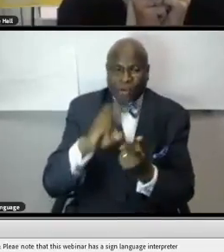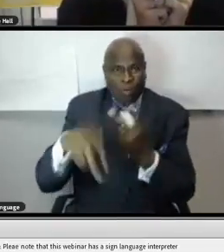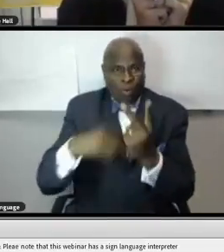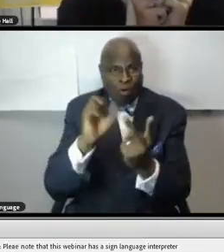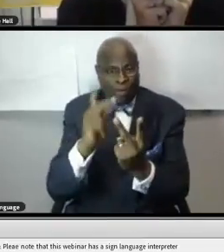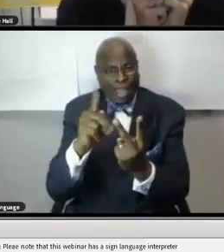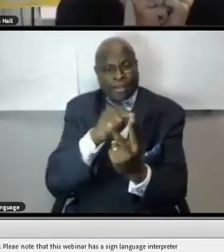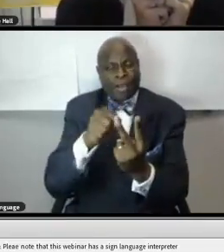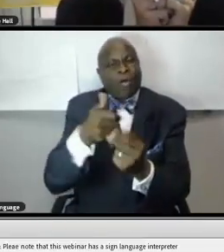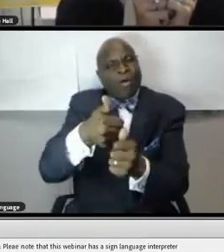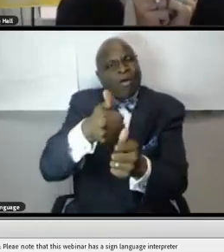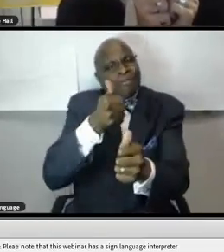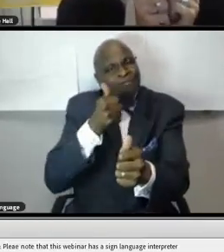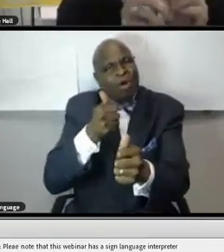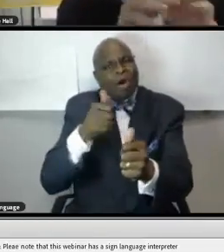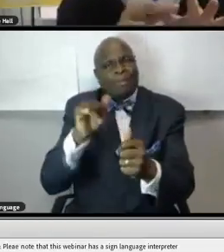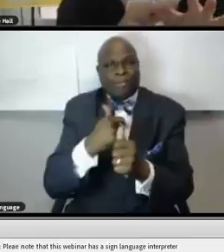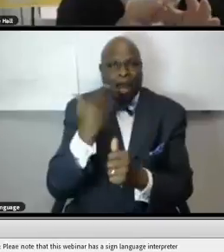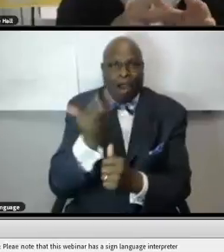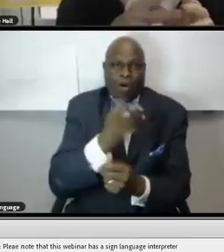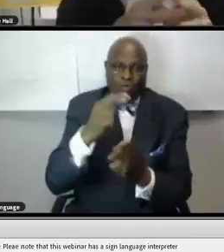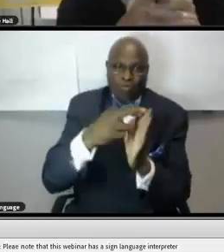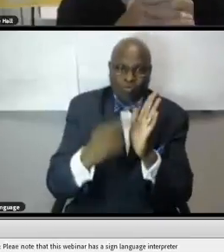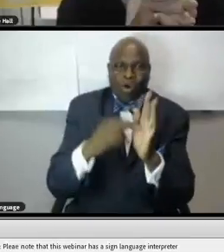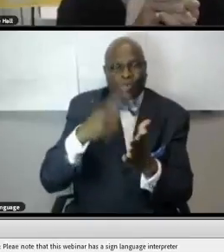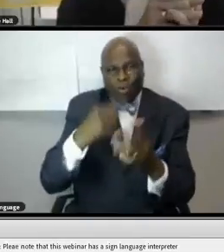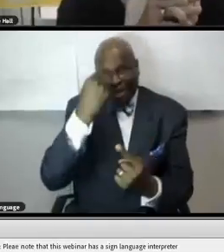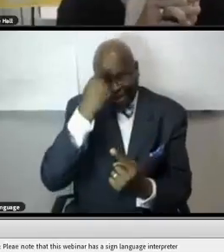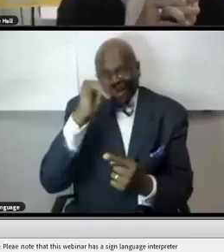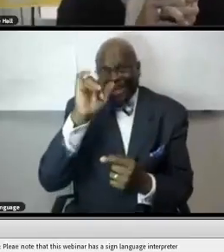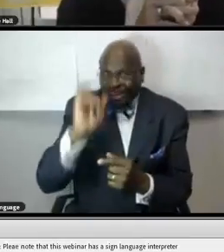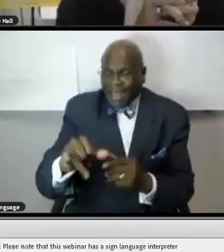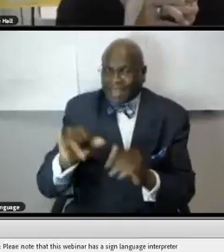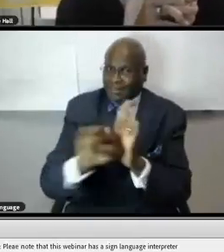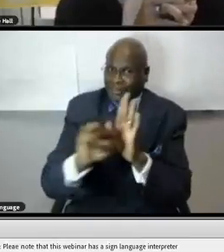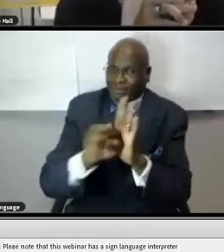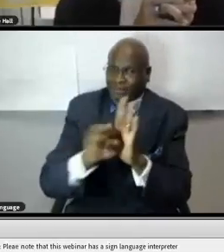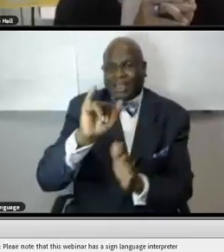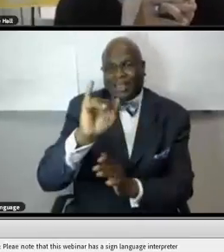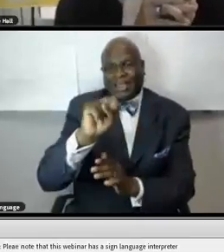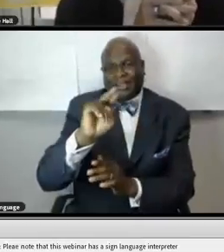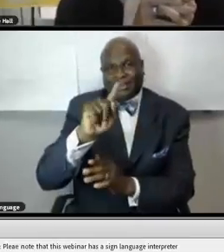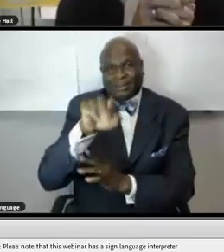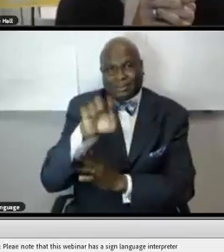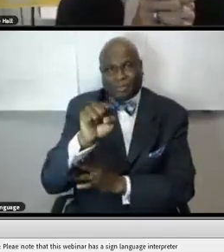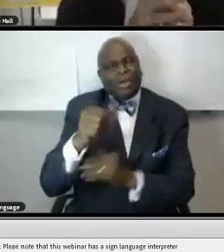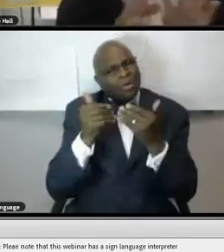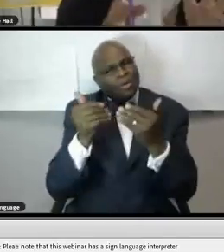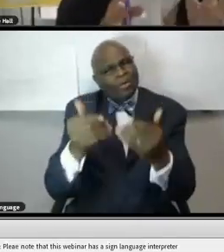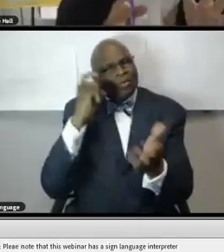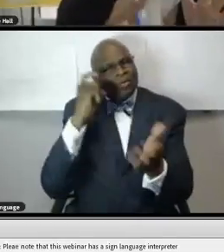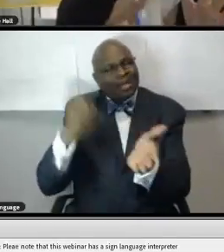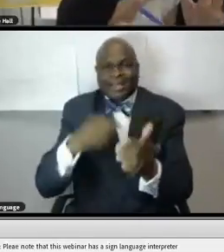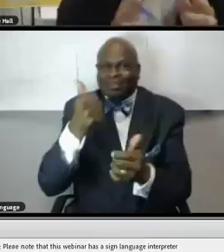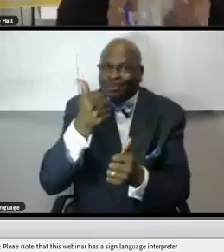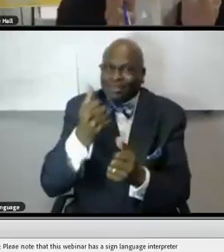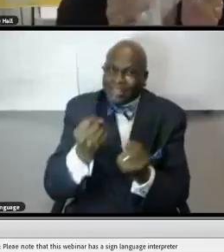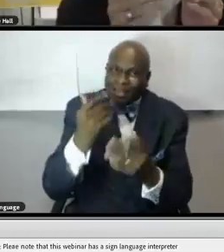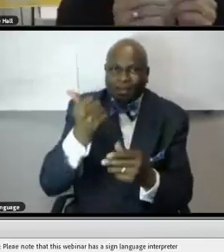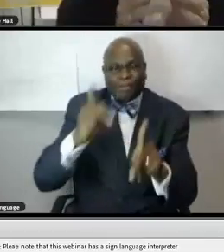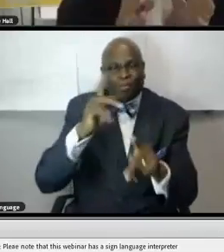avoid also putting forth our own rule of what we will consider Indigenous or not. We go ahead and recognize any peoples whom